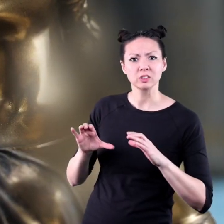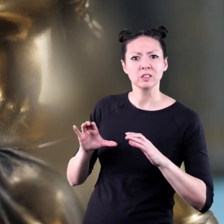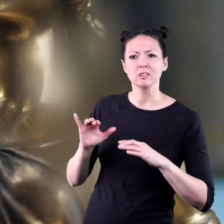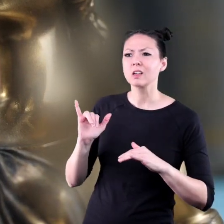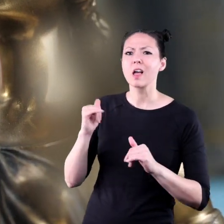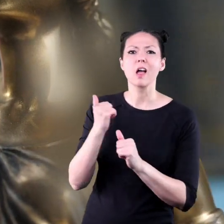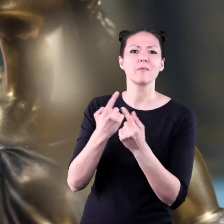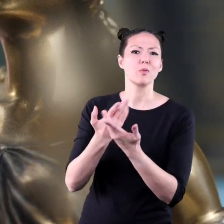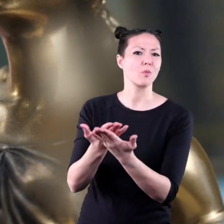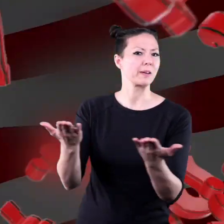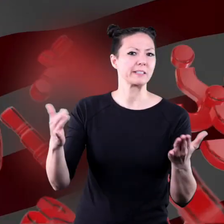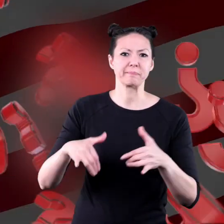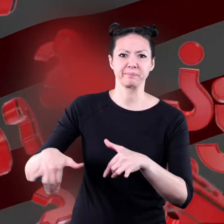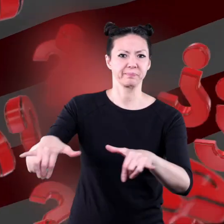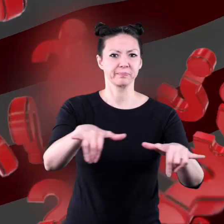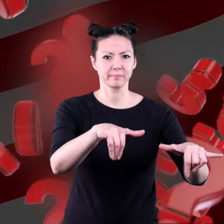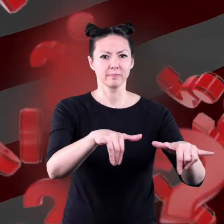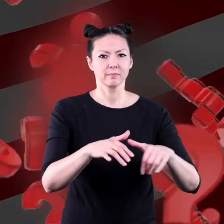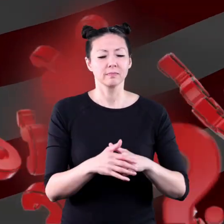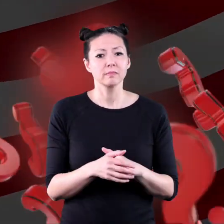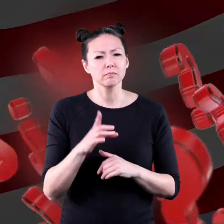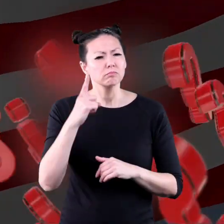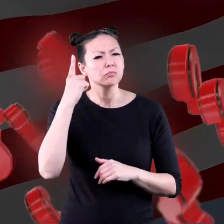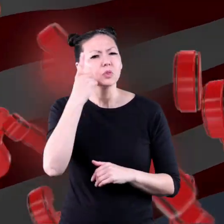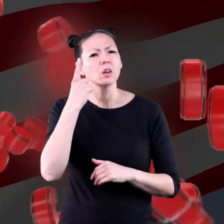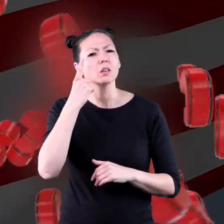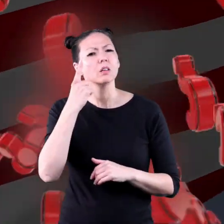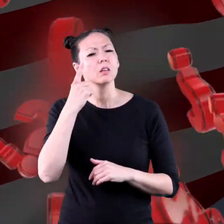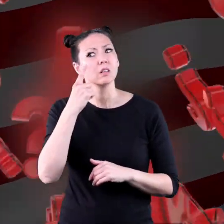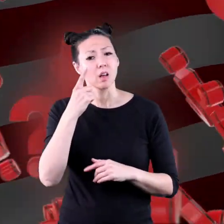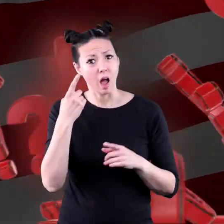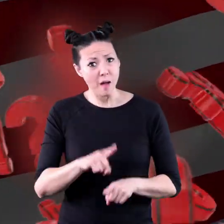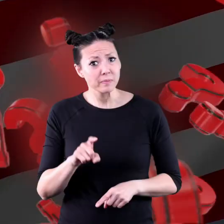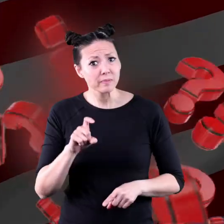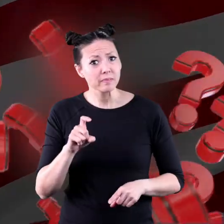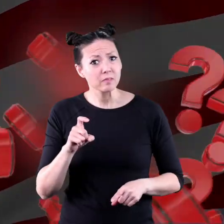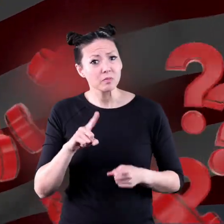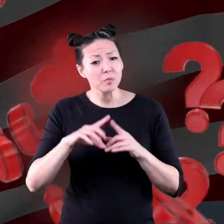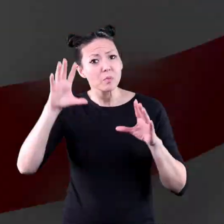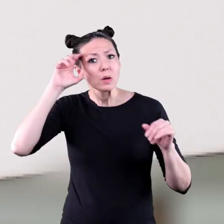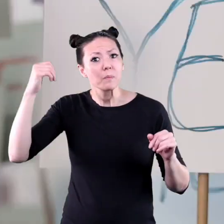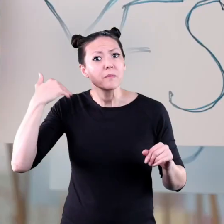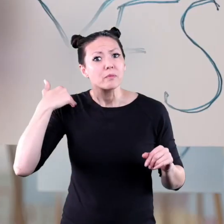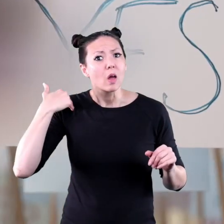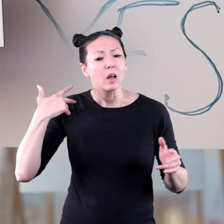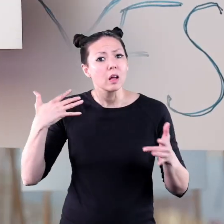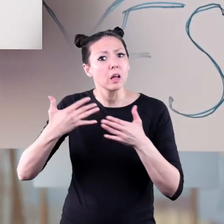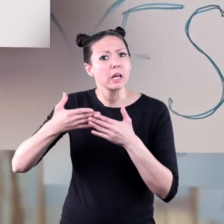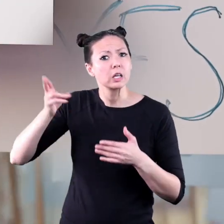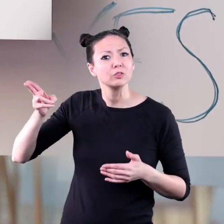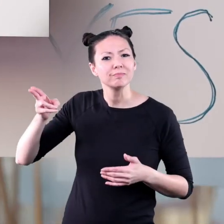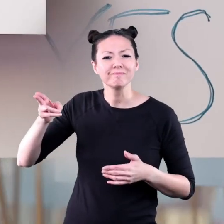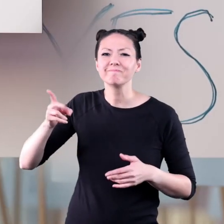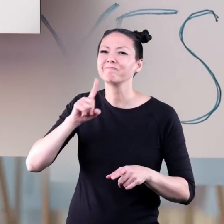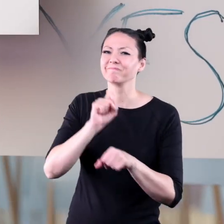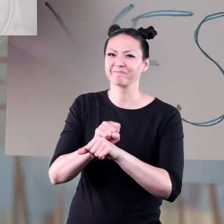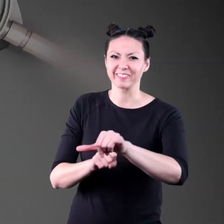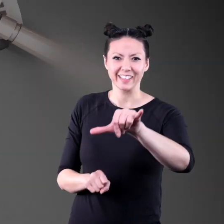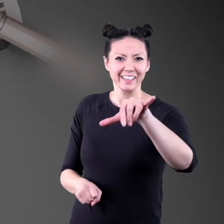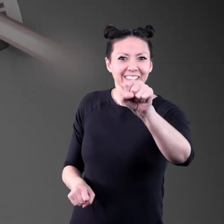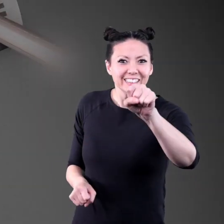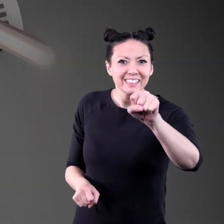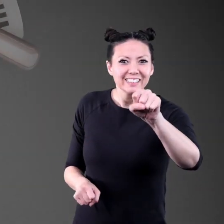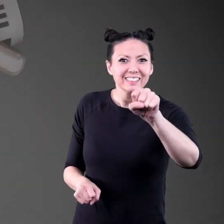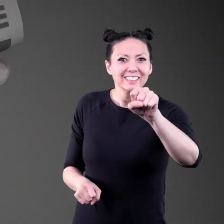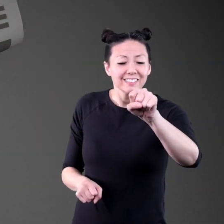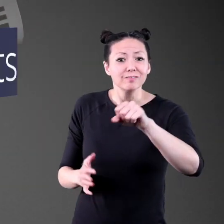else. Are you wondering if that has ever happened to a president before? The answer is yes! As